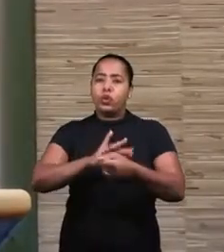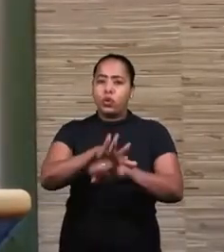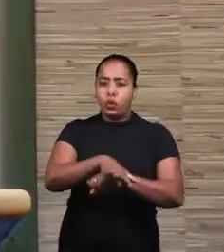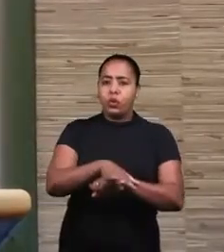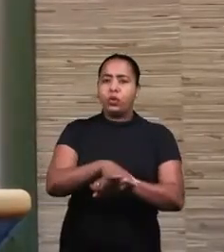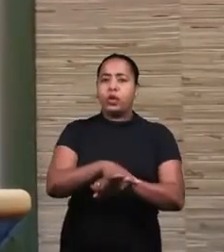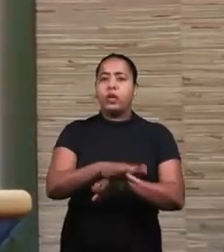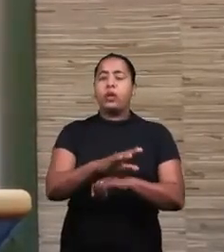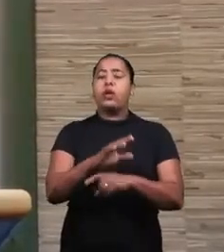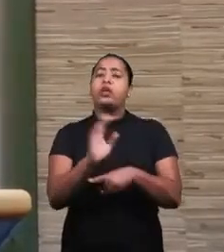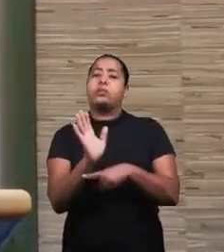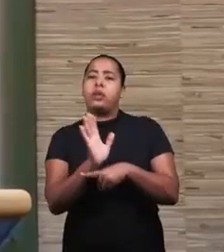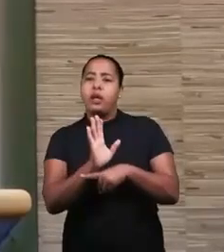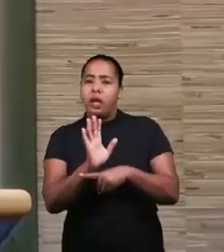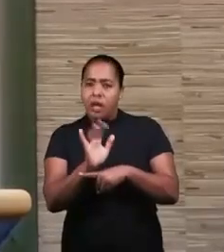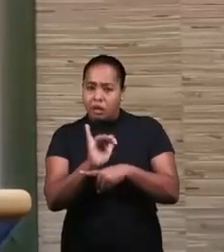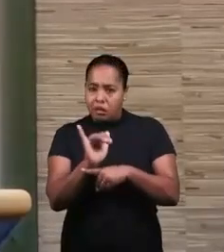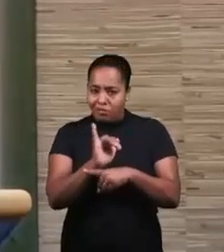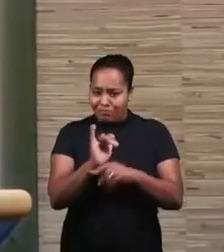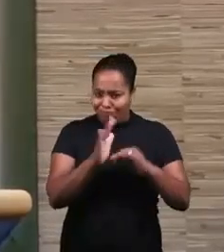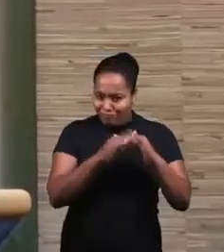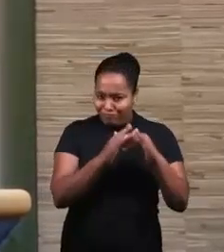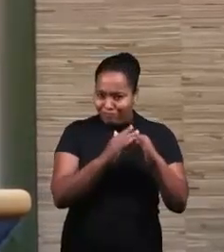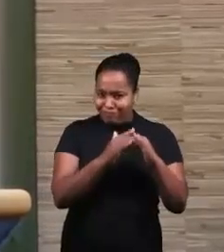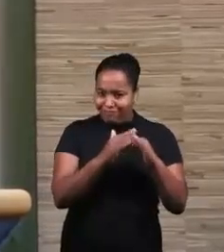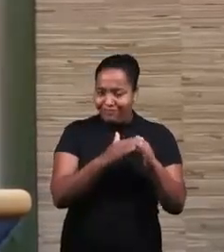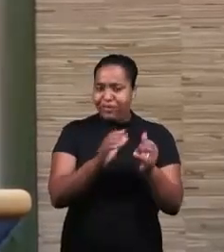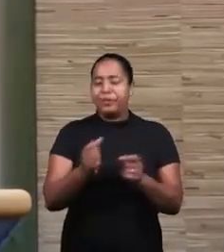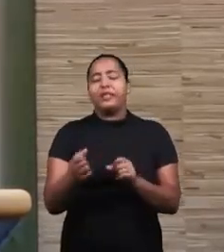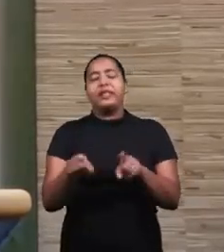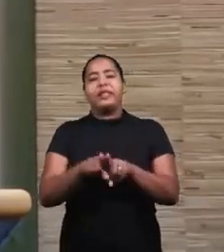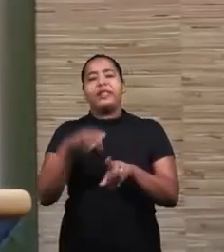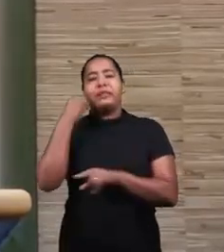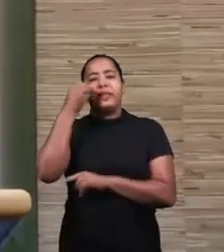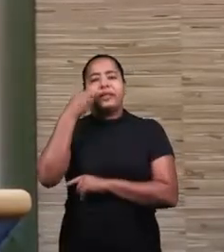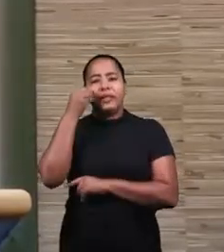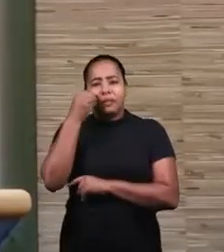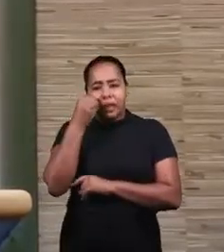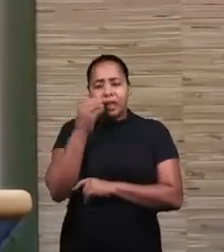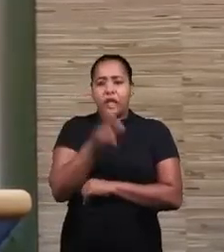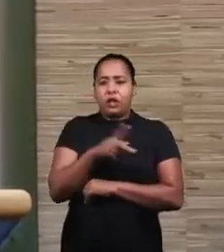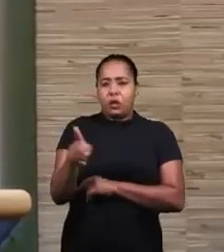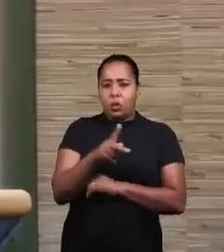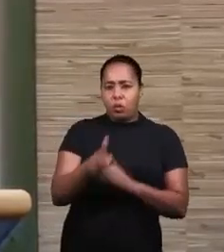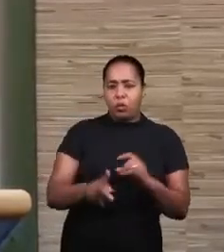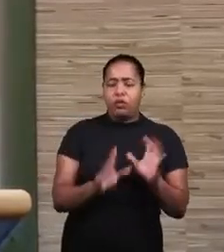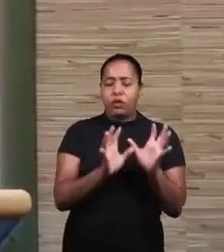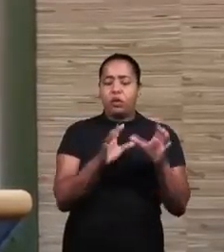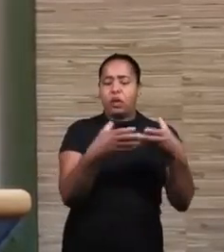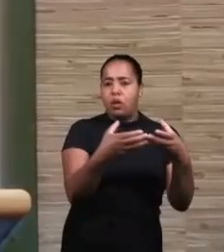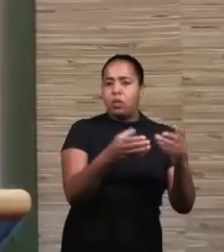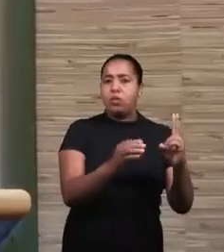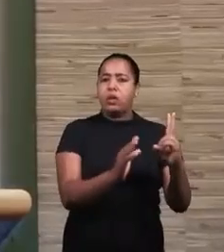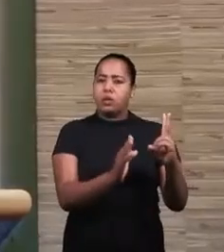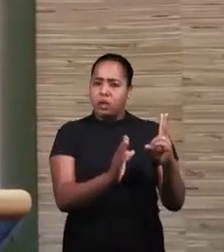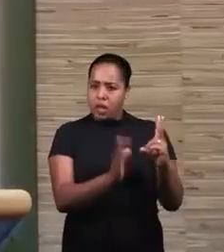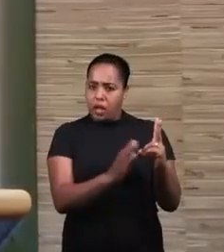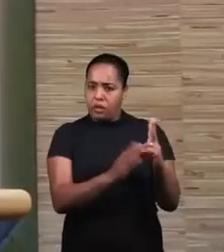also talk about the experience of the teacher of the community.